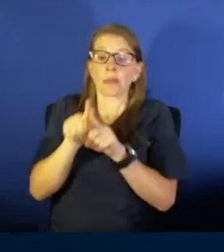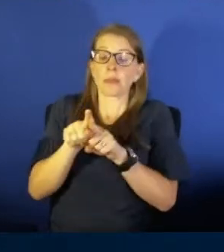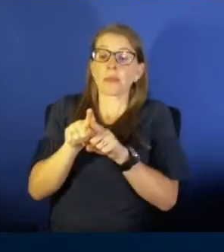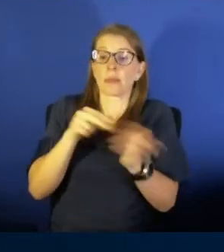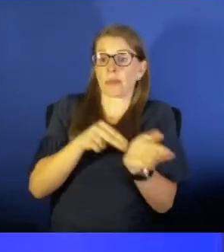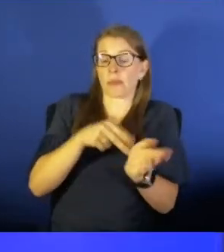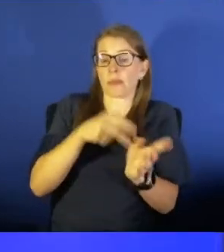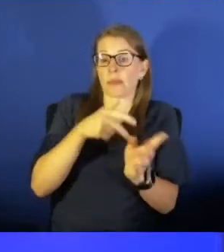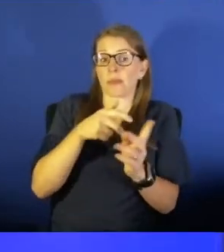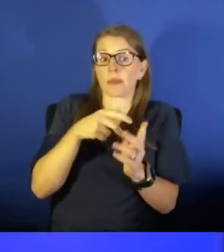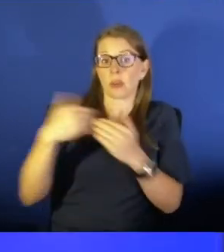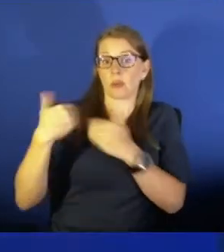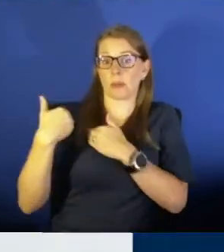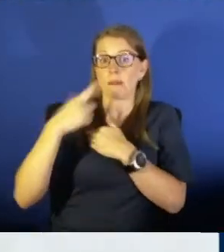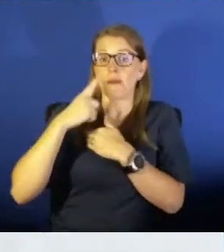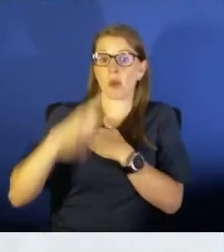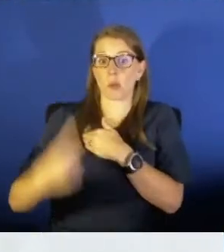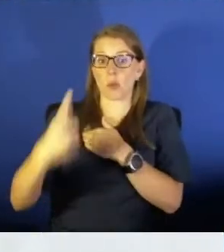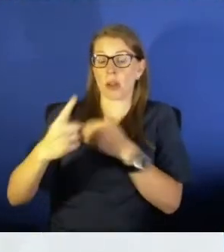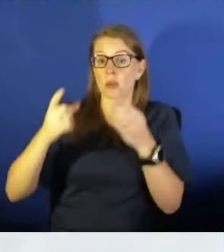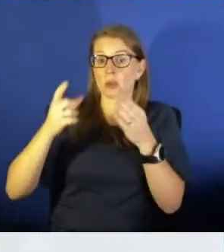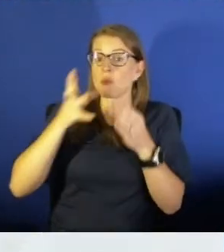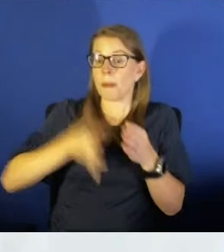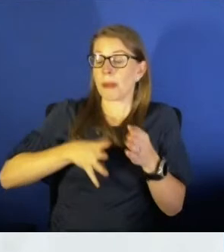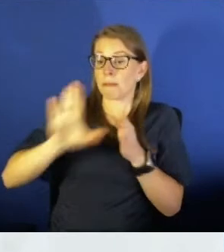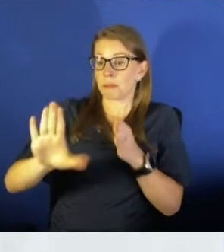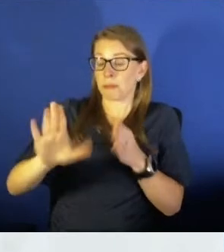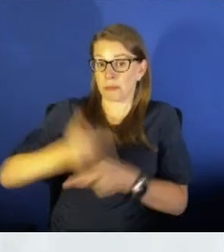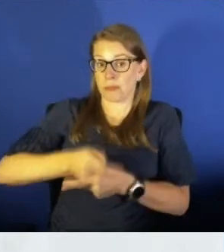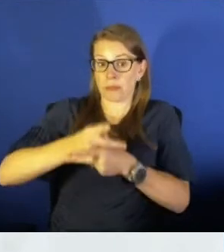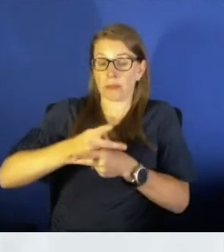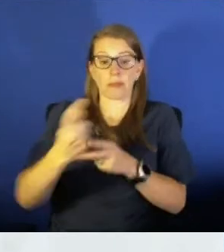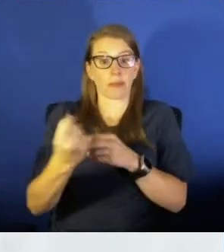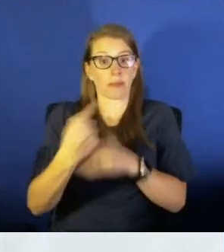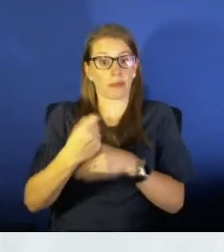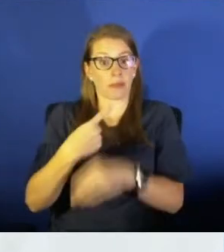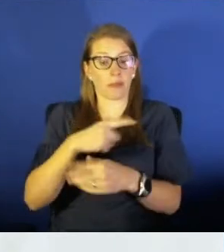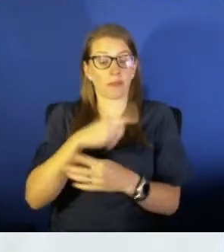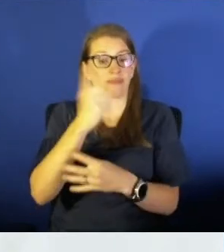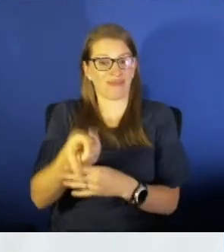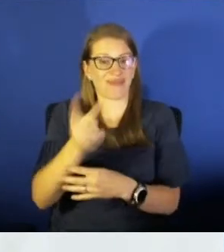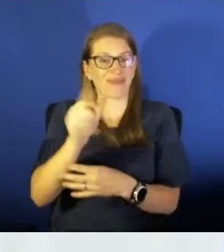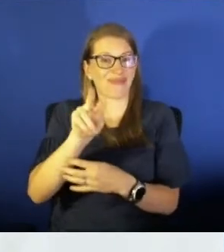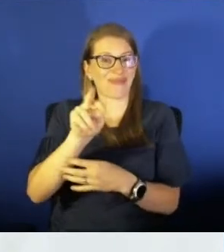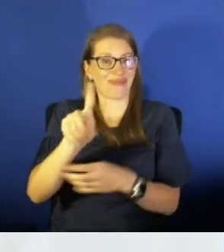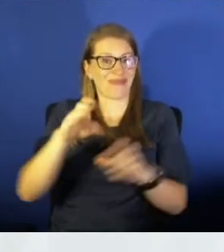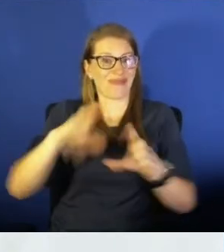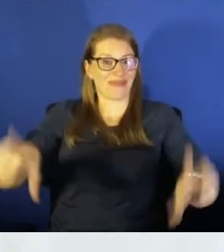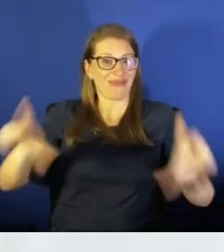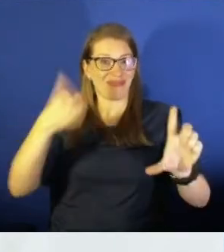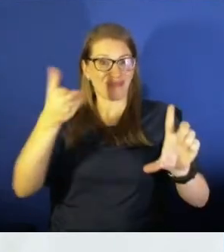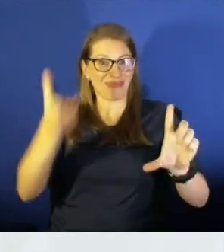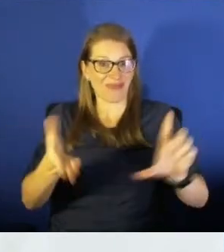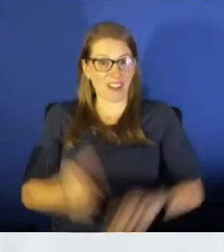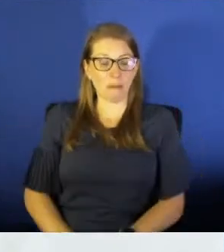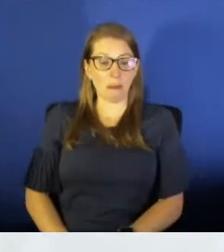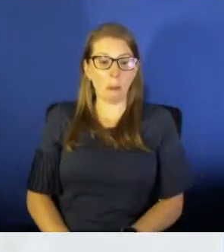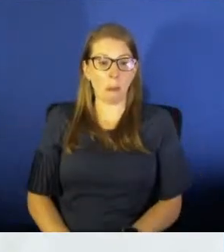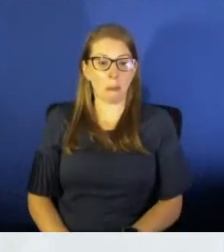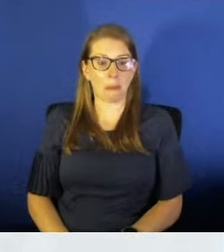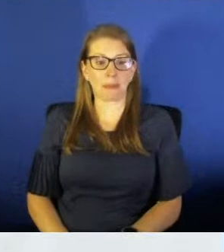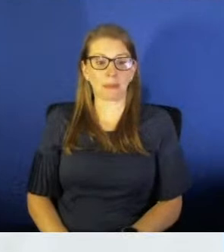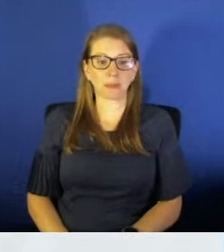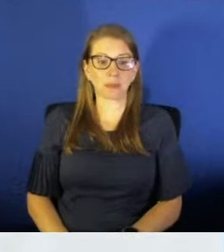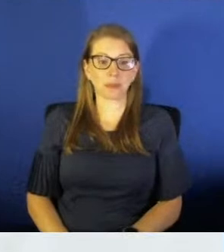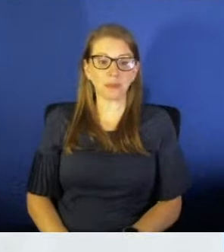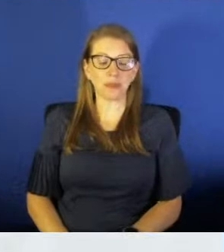one woman's care. So get your questions sent in to us on YouTube, Facebook, and email us at the Medical News Network. You can find links to all those right there on